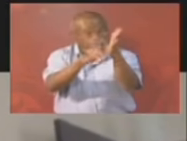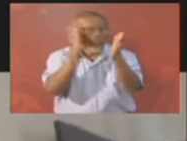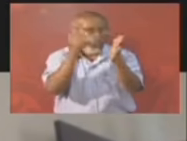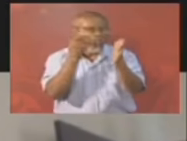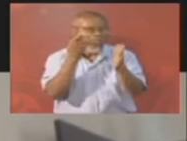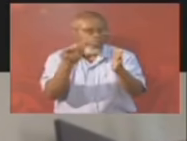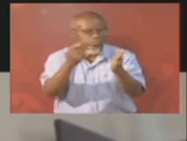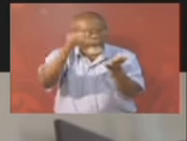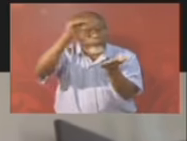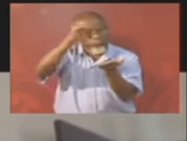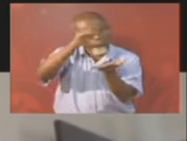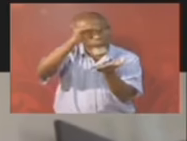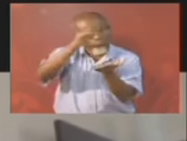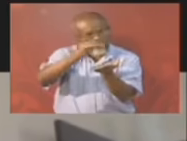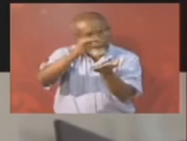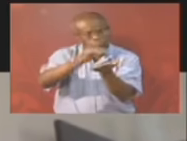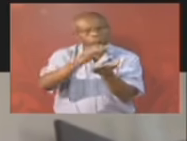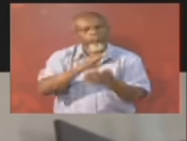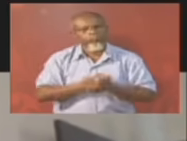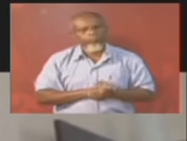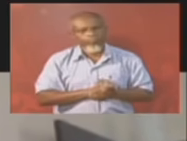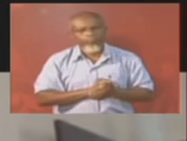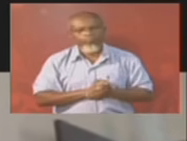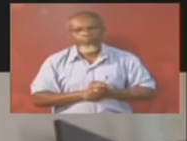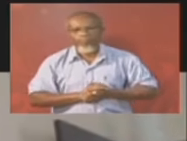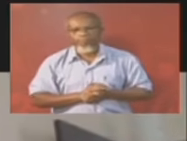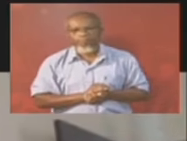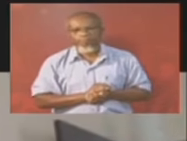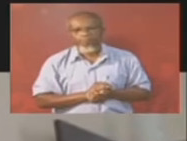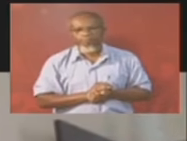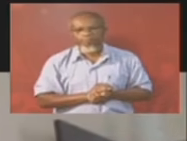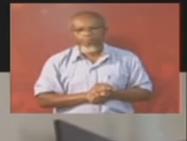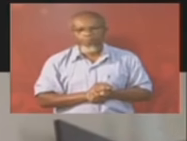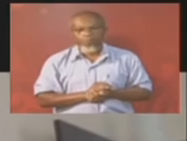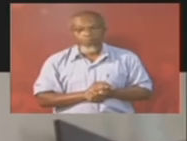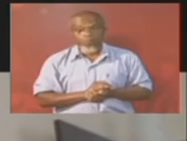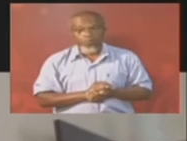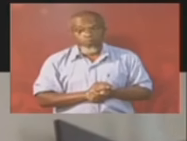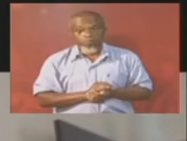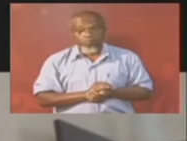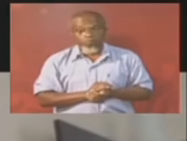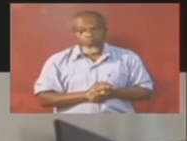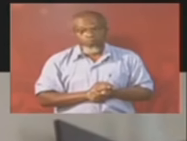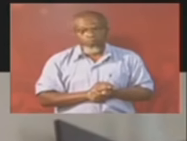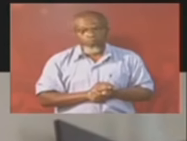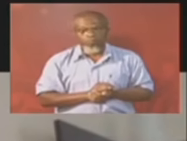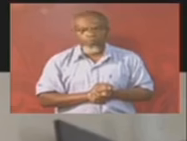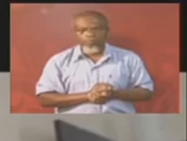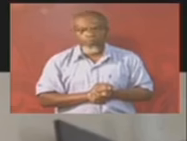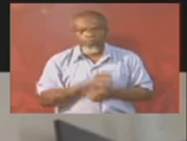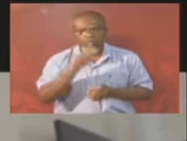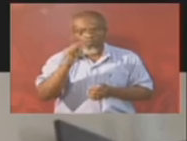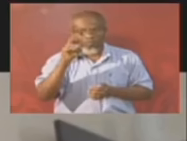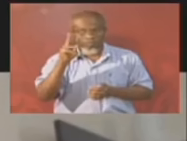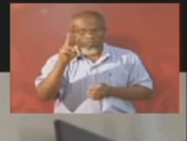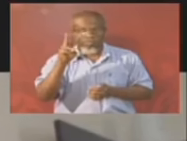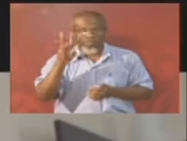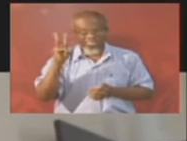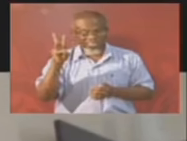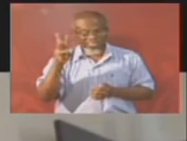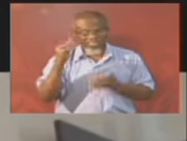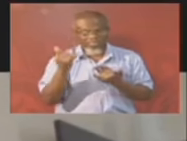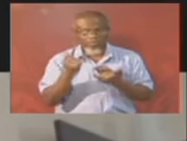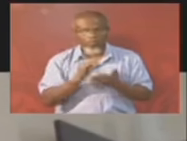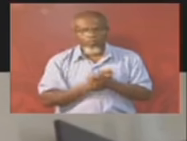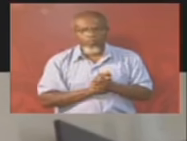Hi, good morning. Alicia Boucher from TV6 here. My quick two questions. I remember at the start of